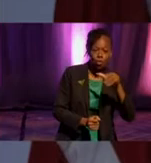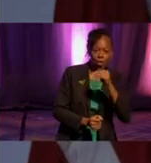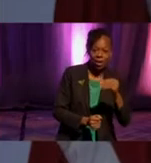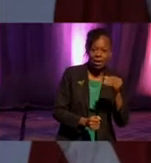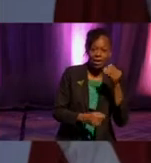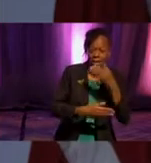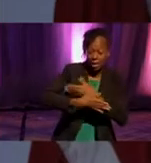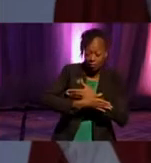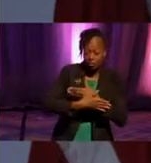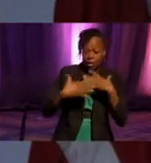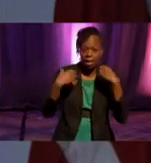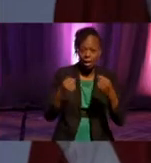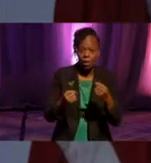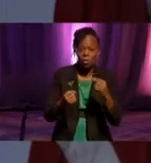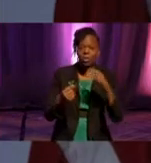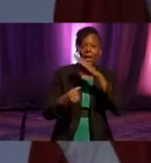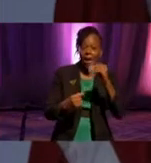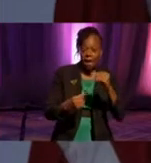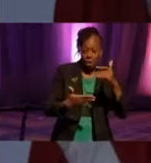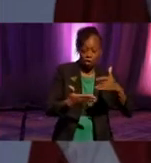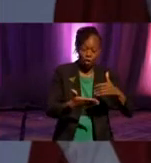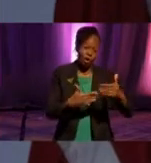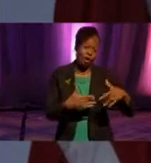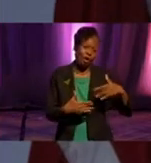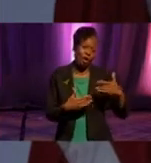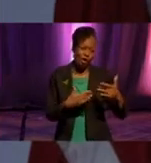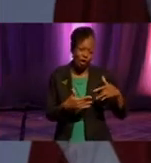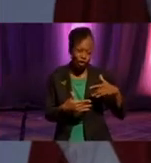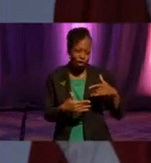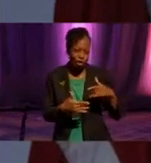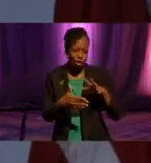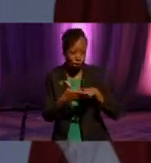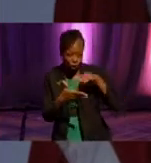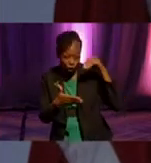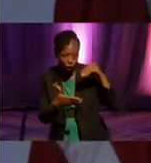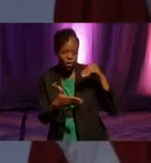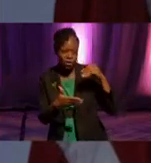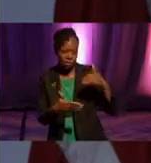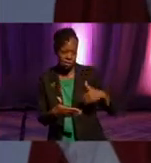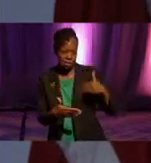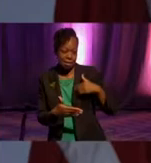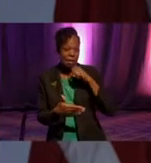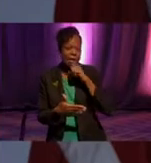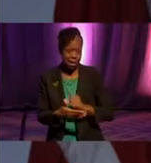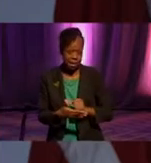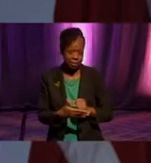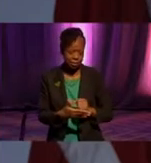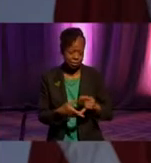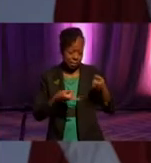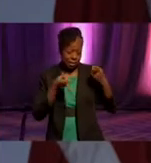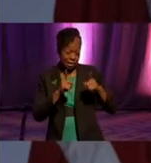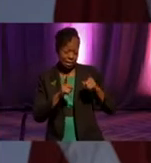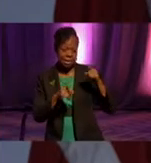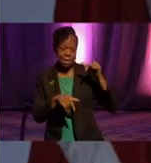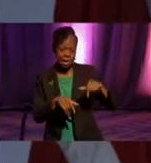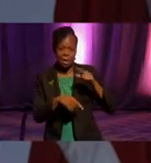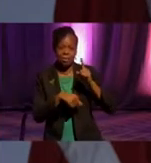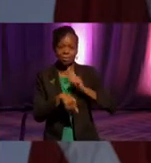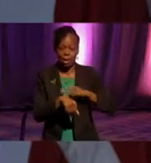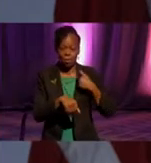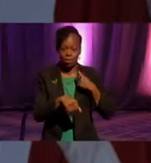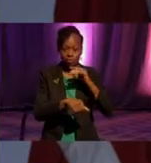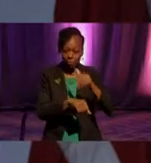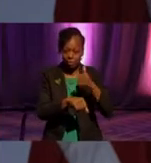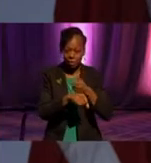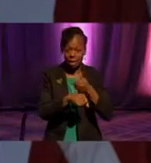learning. Since then, in DC, we have piloted and then made permanent a new